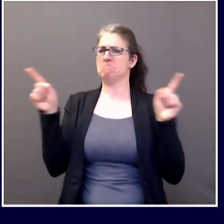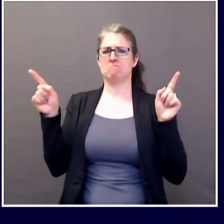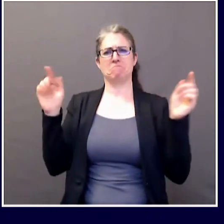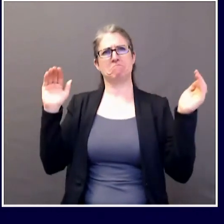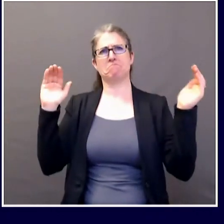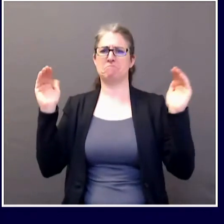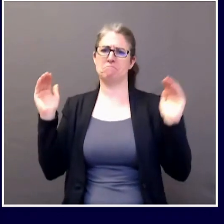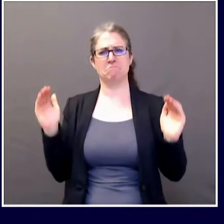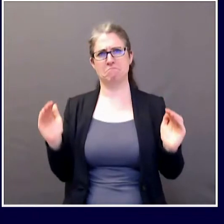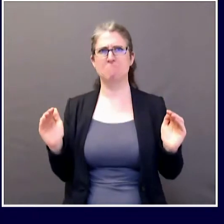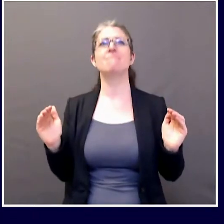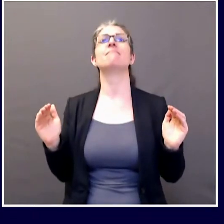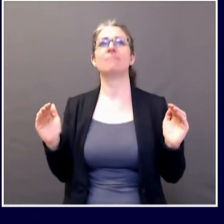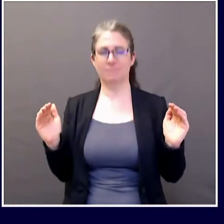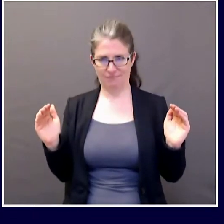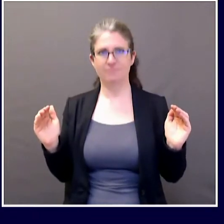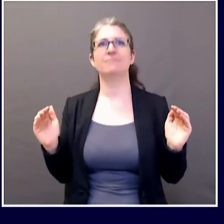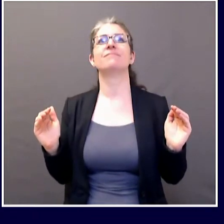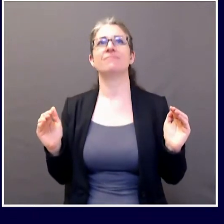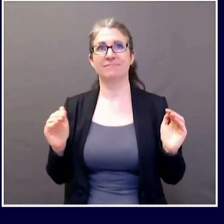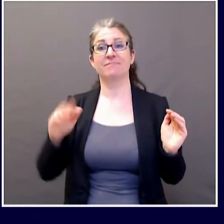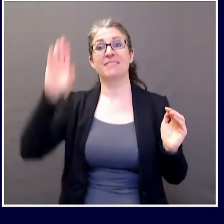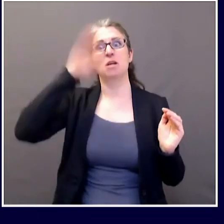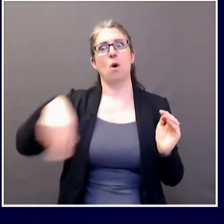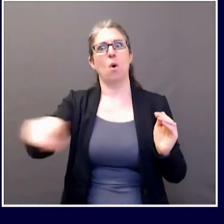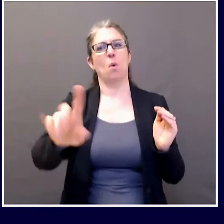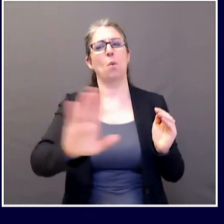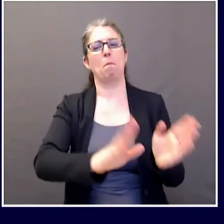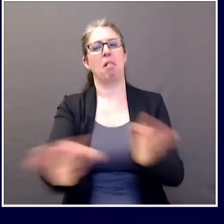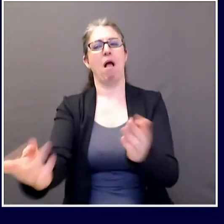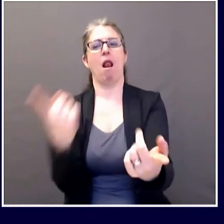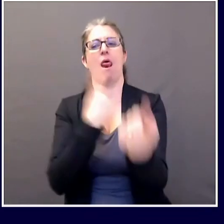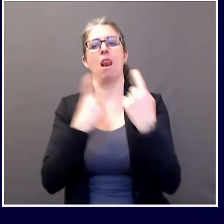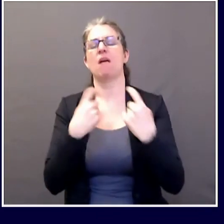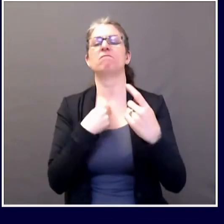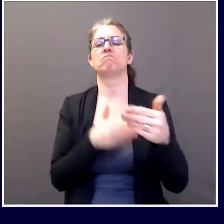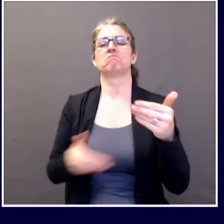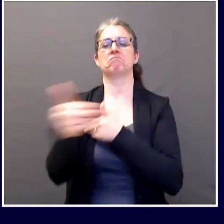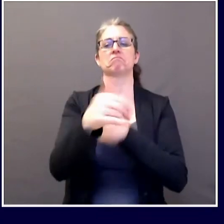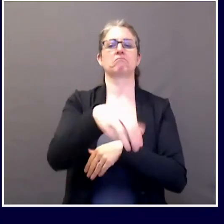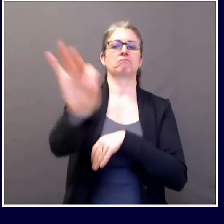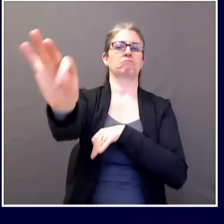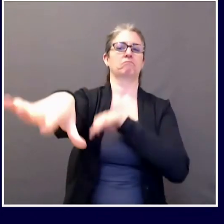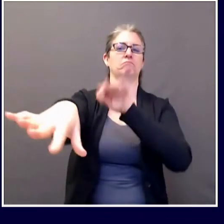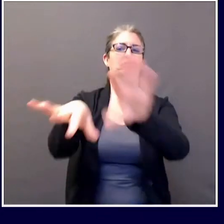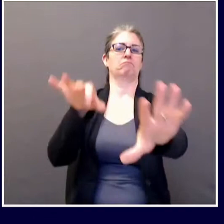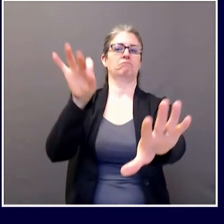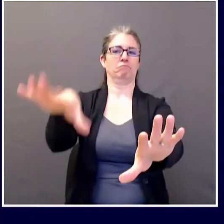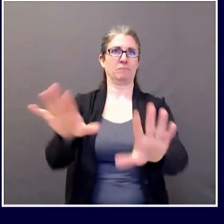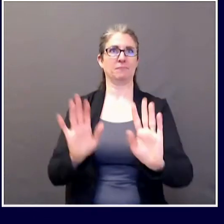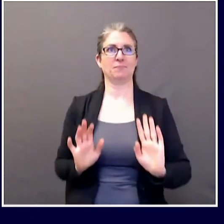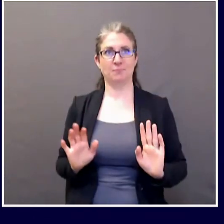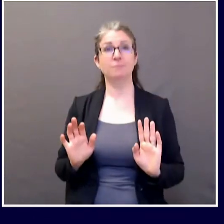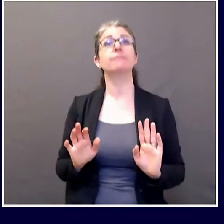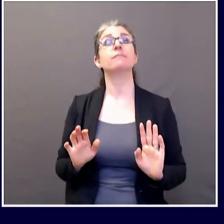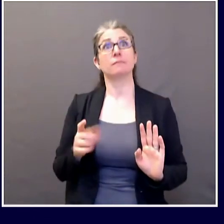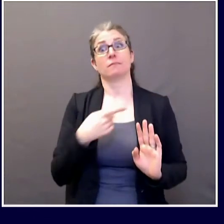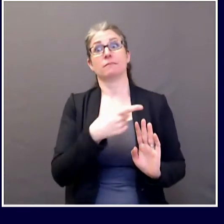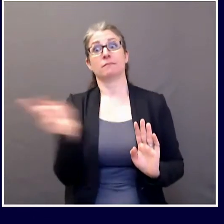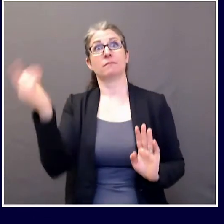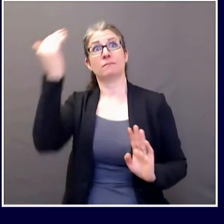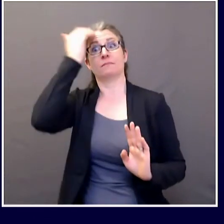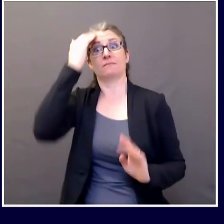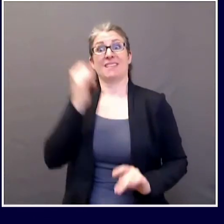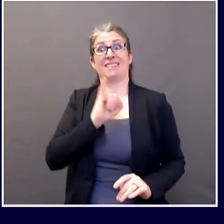today. Now, you may have heard that the J&J vaccine differs from the 2 existing